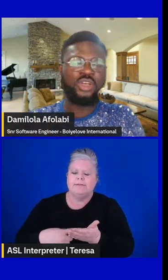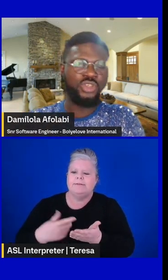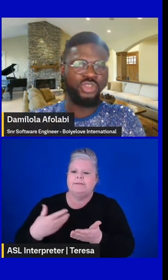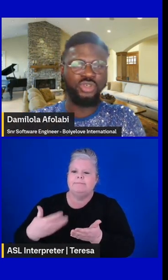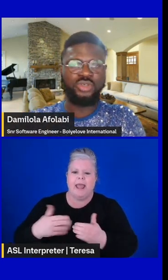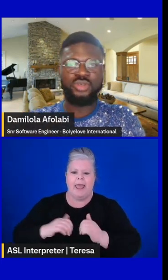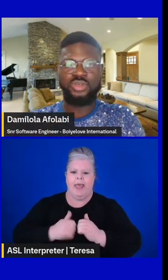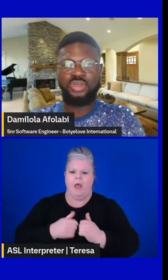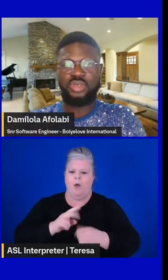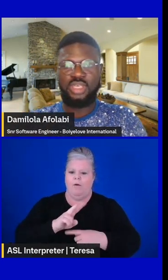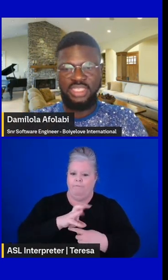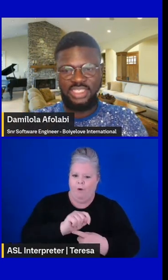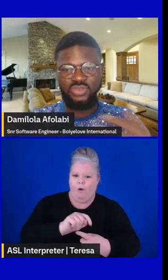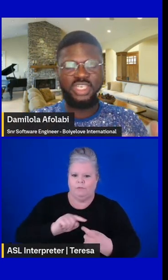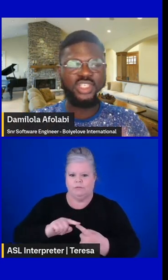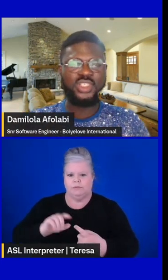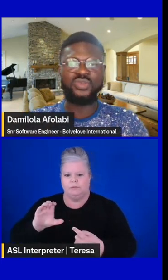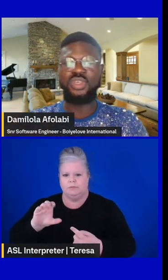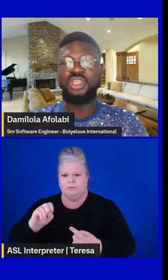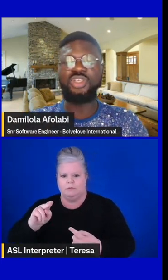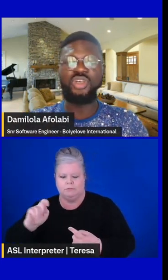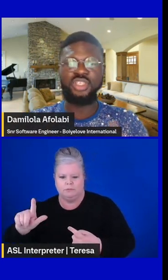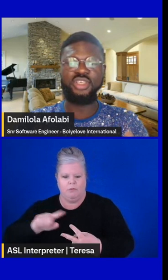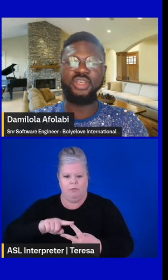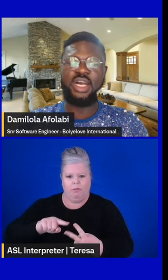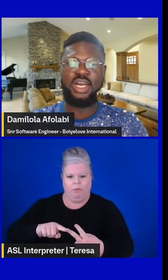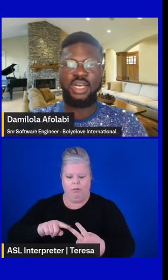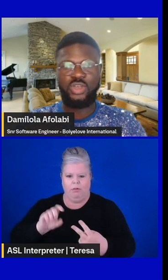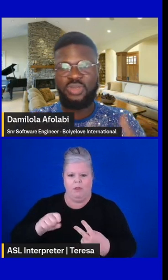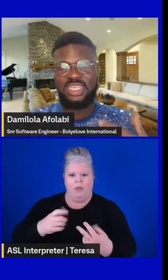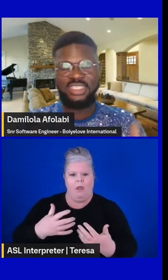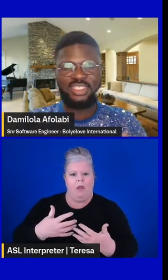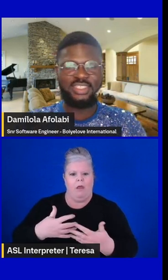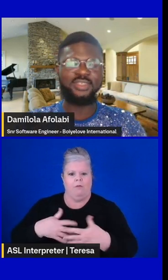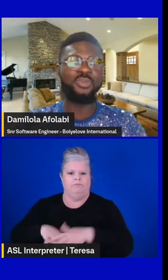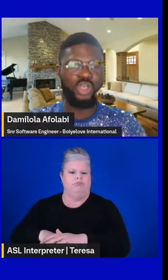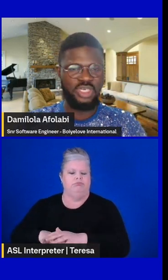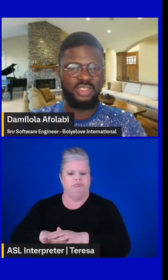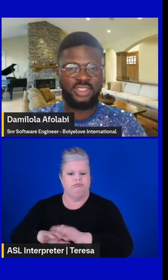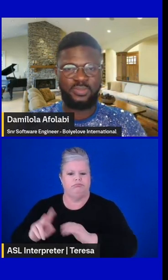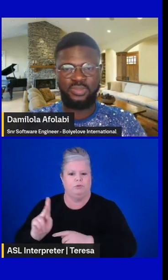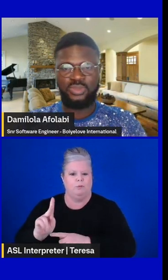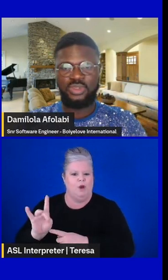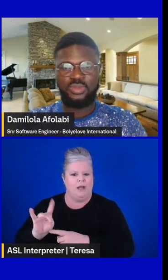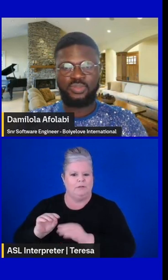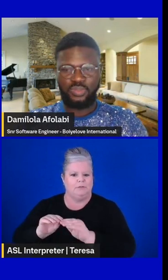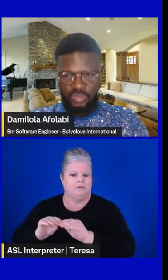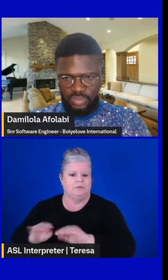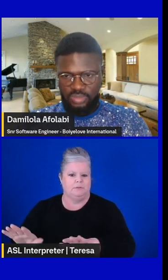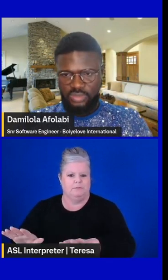Vault and Consul integrates into your Kubernetes deployment.